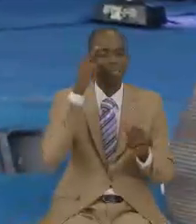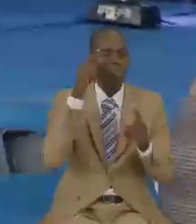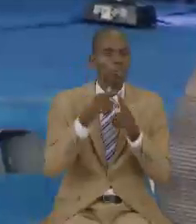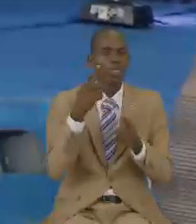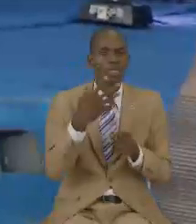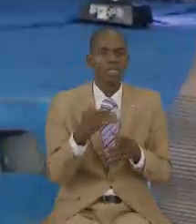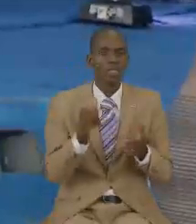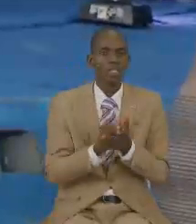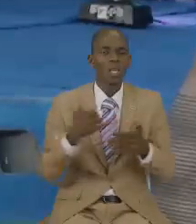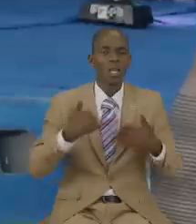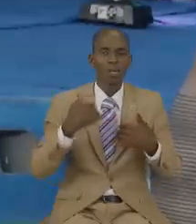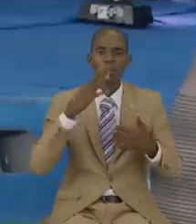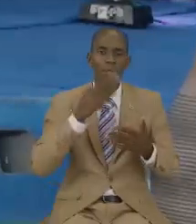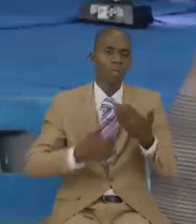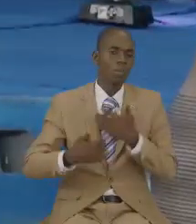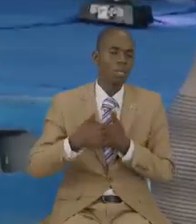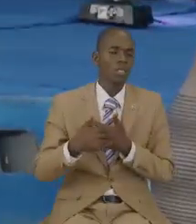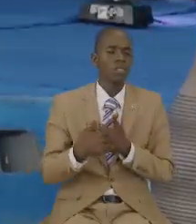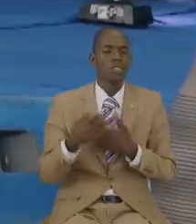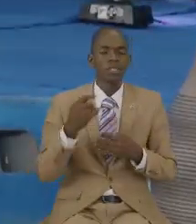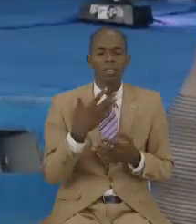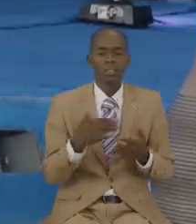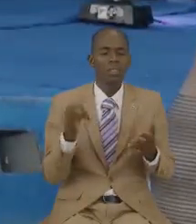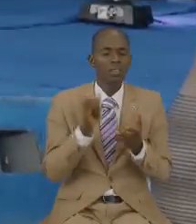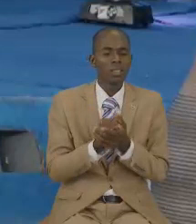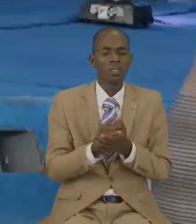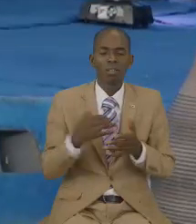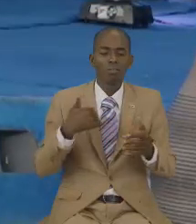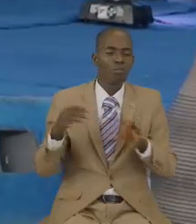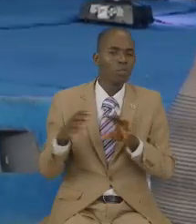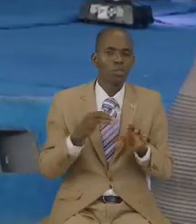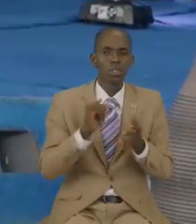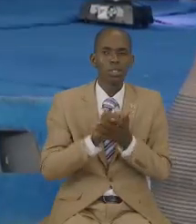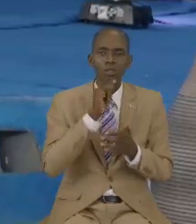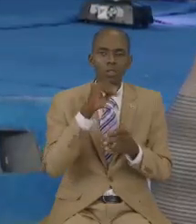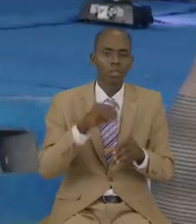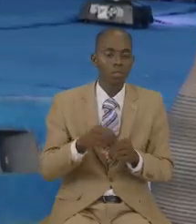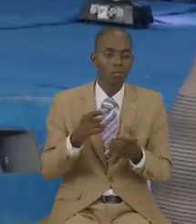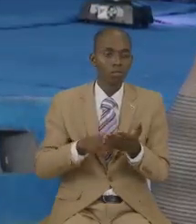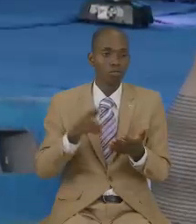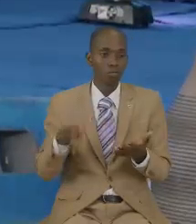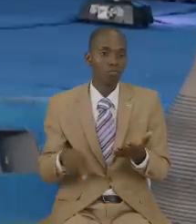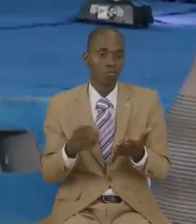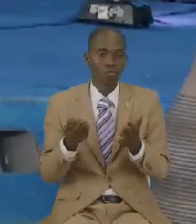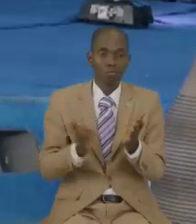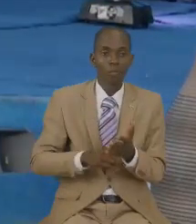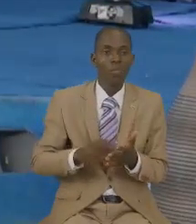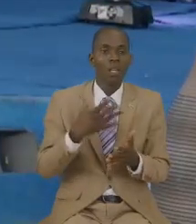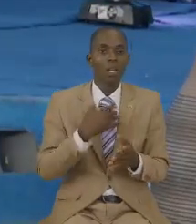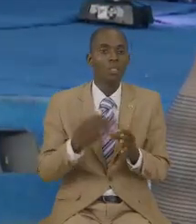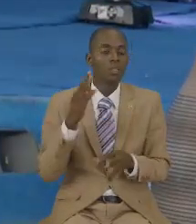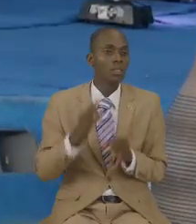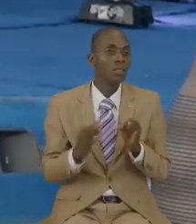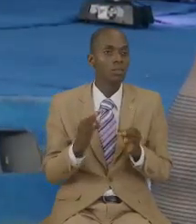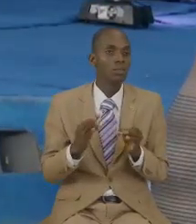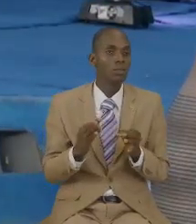behind, the good things I've done, that's gone to records, that's recorded, that's in history, I leave that. But now I have a